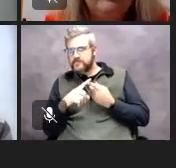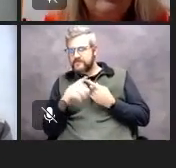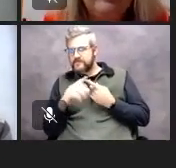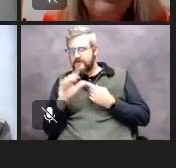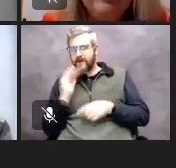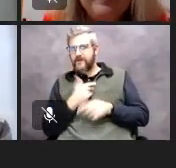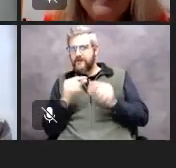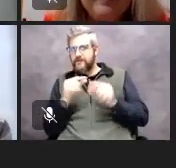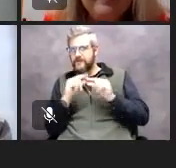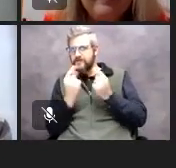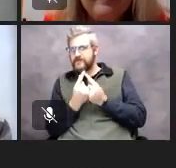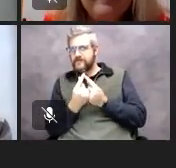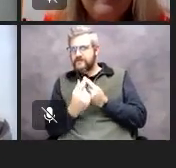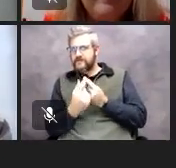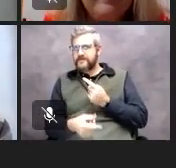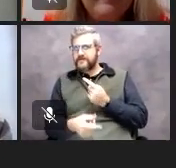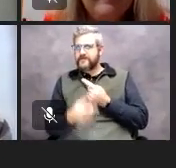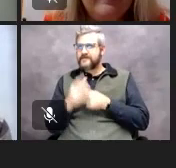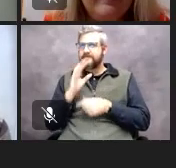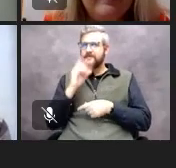back. I want more Infinite Campus.